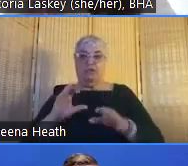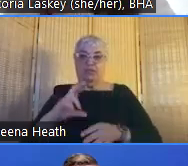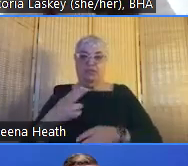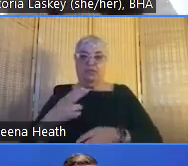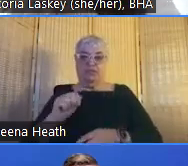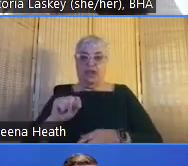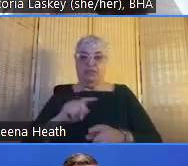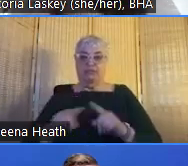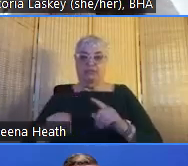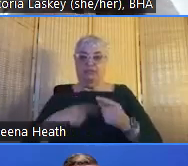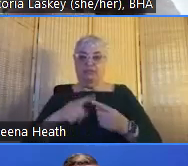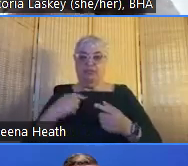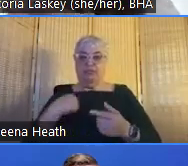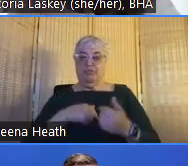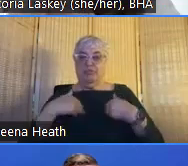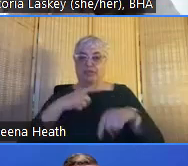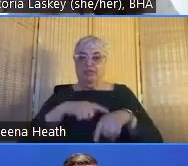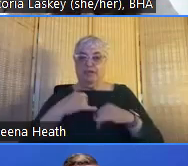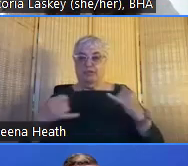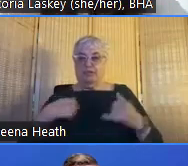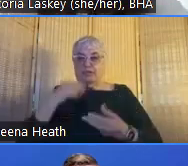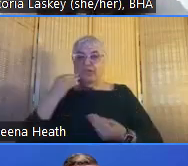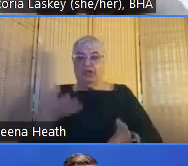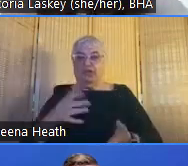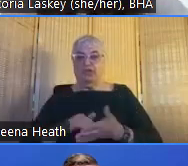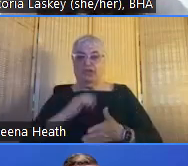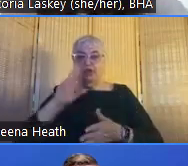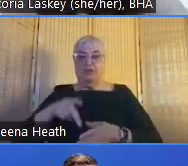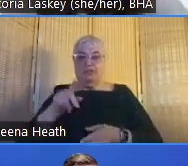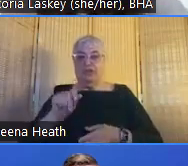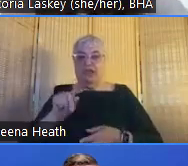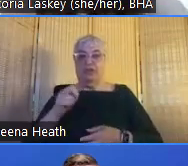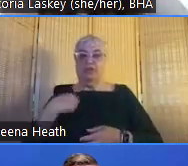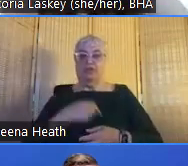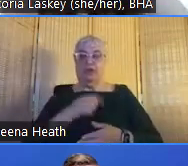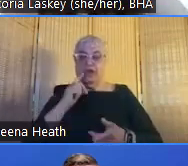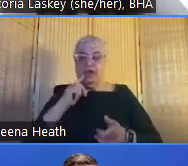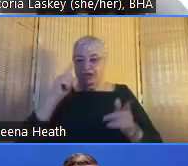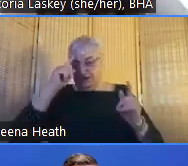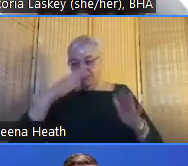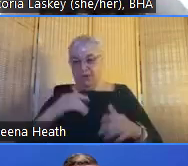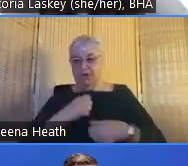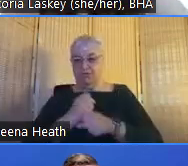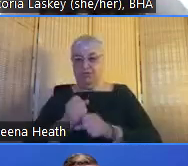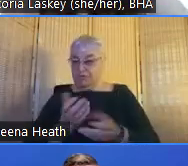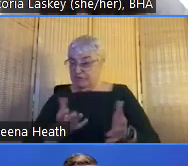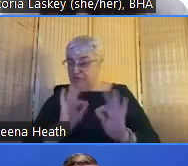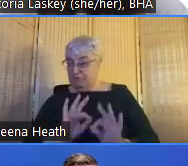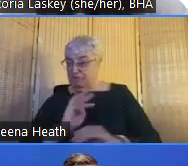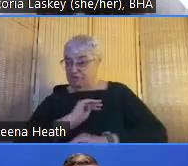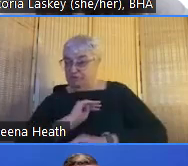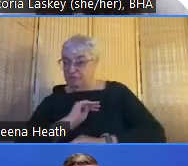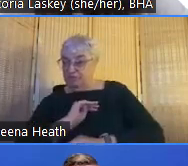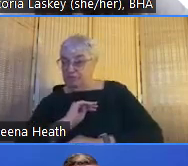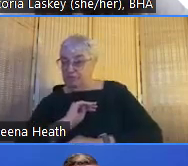But once we have that timeline, we will let you know, but that is an update that we are anticipating to make. Did that